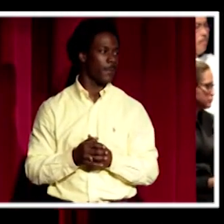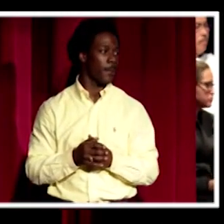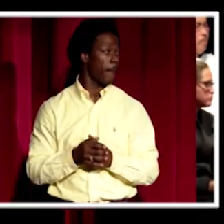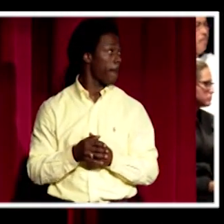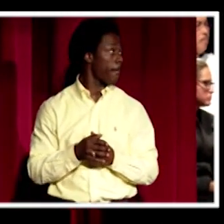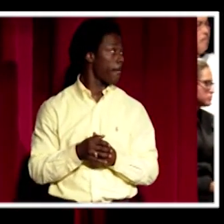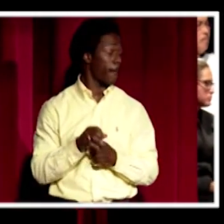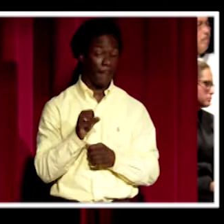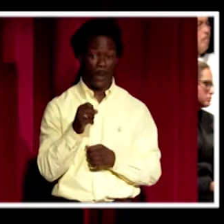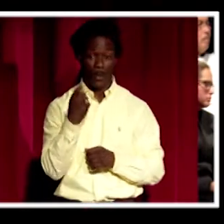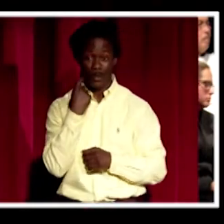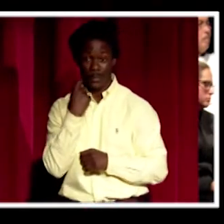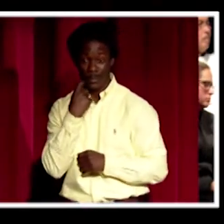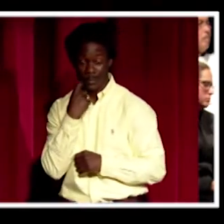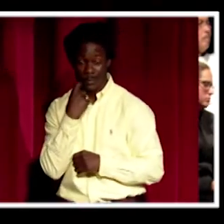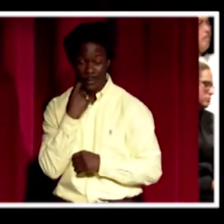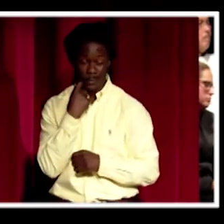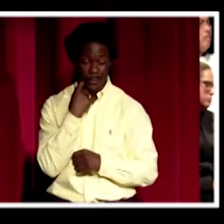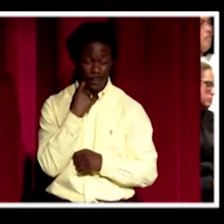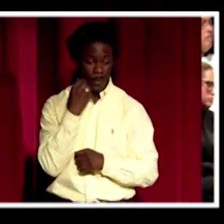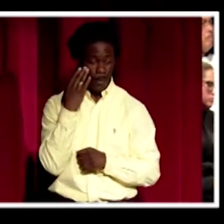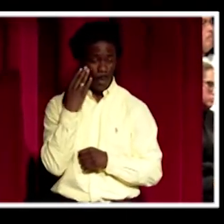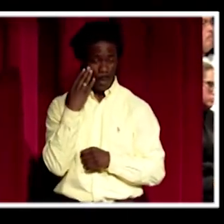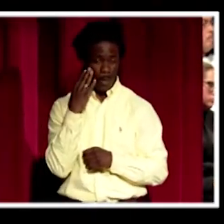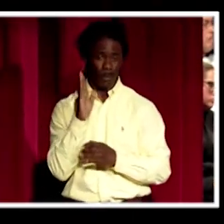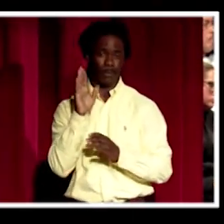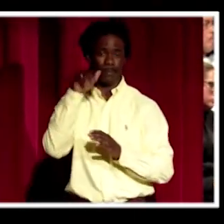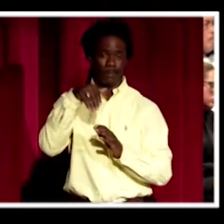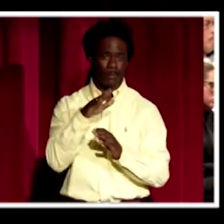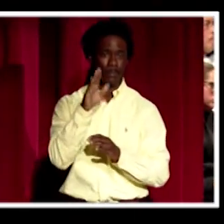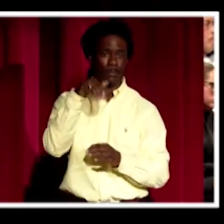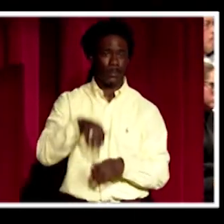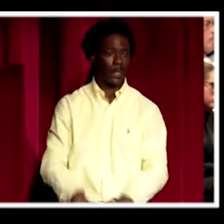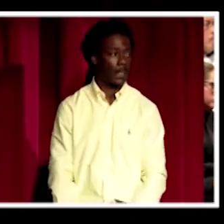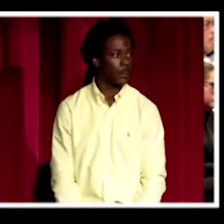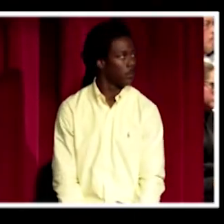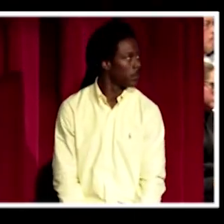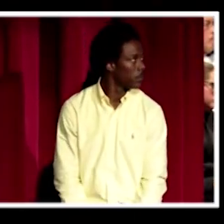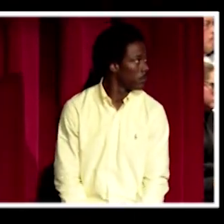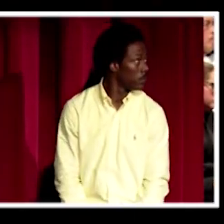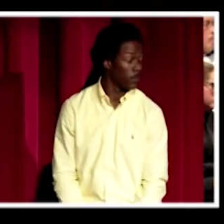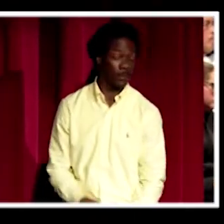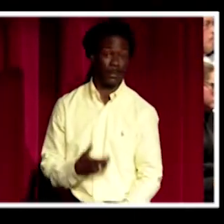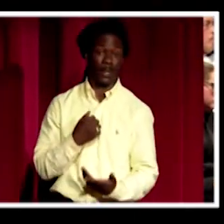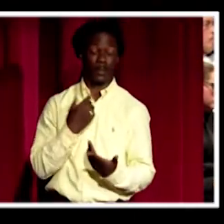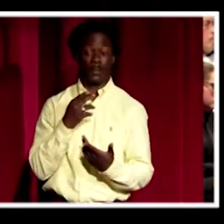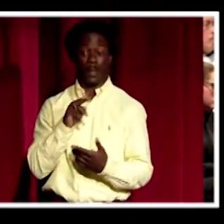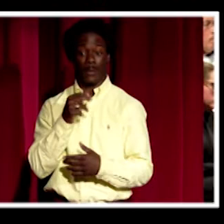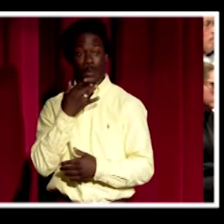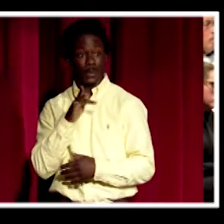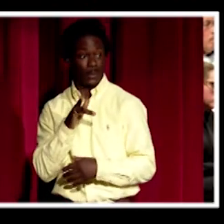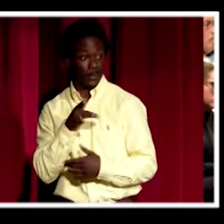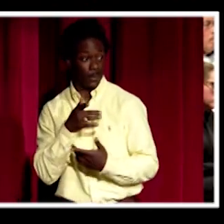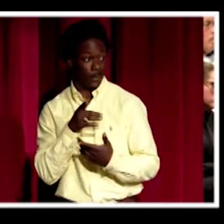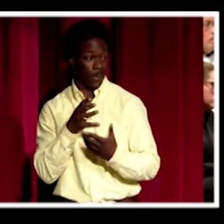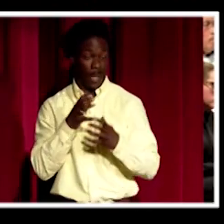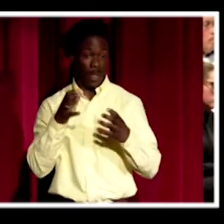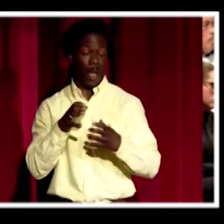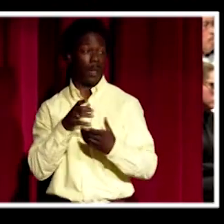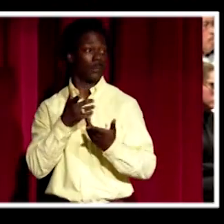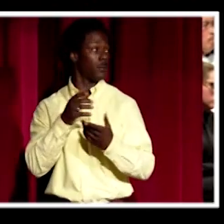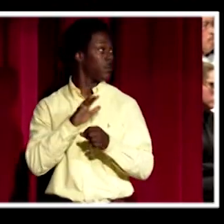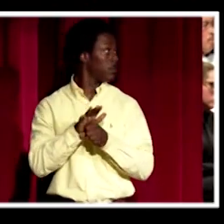So in recent months, we know there have been bumps in the road. Frankly, there have been some pretty significant bumps in the road. But now